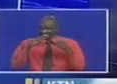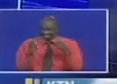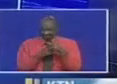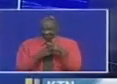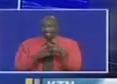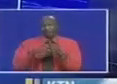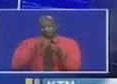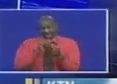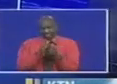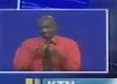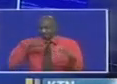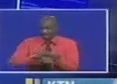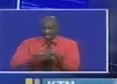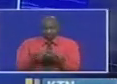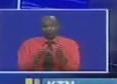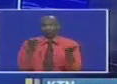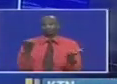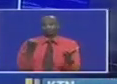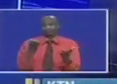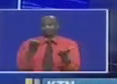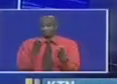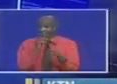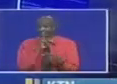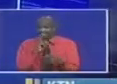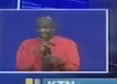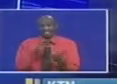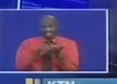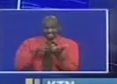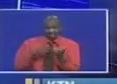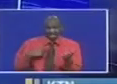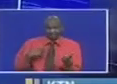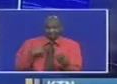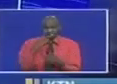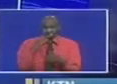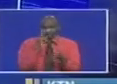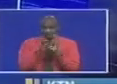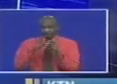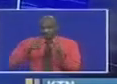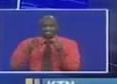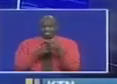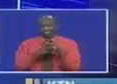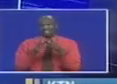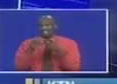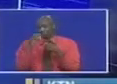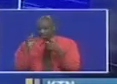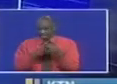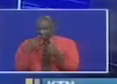22,927 bags of beans. Also rice, 22,709 bags of that. Some cartons of cooking oil,